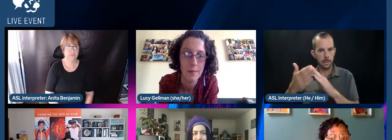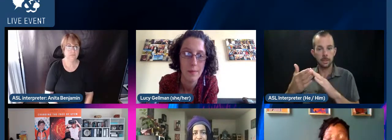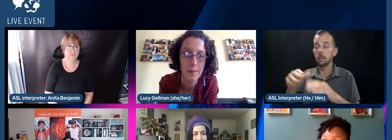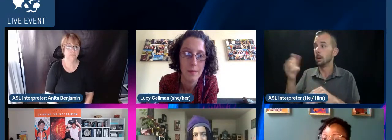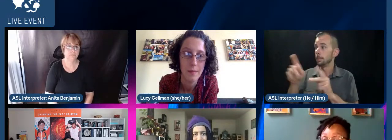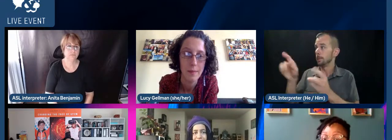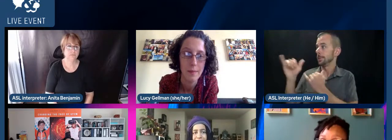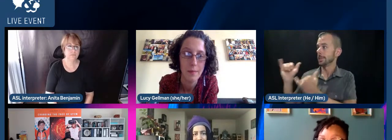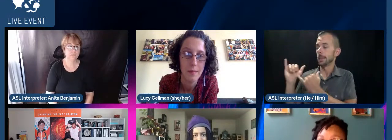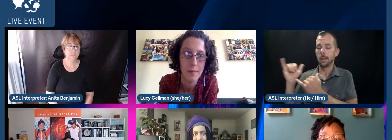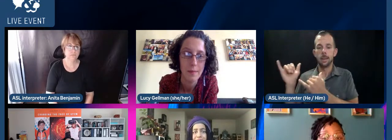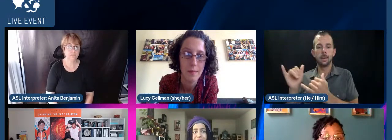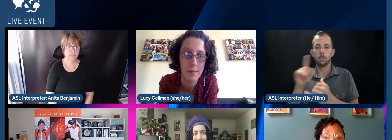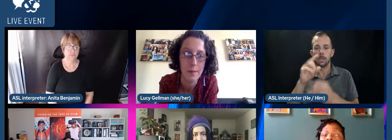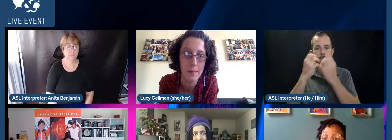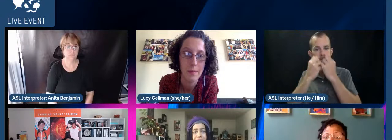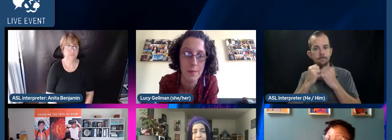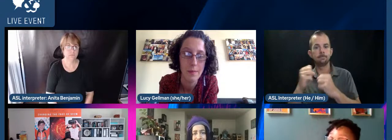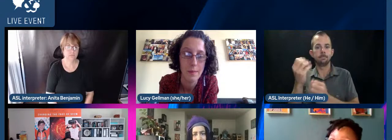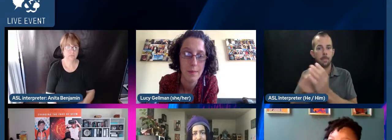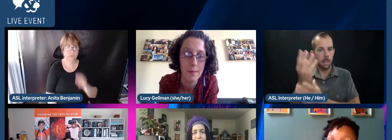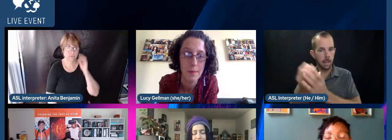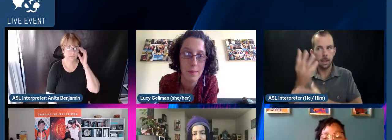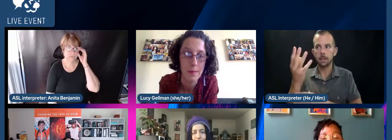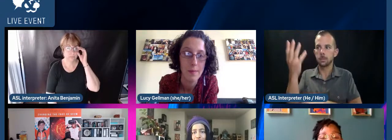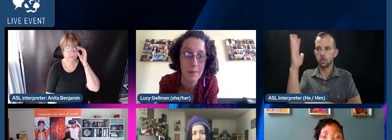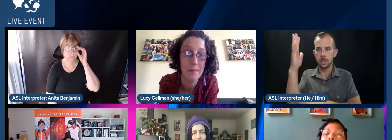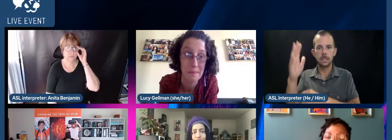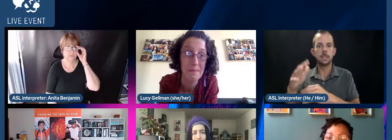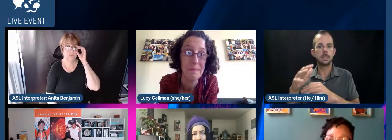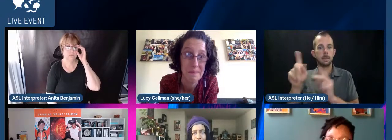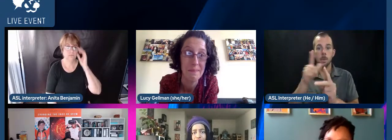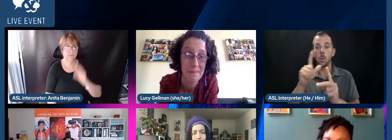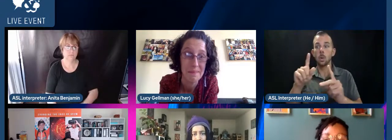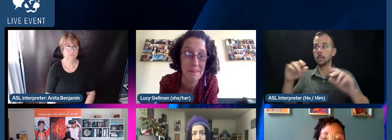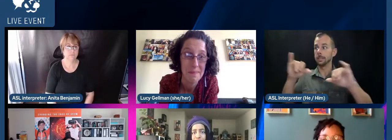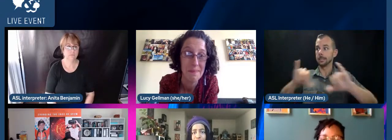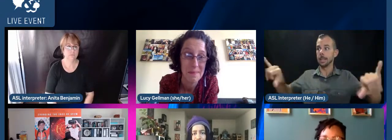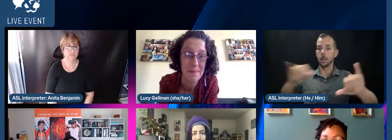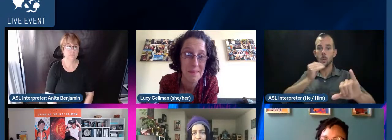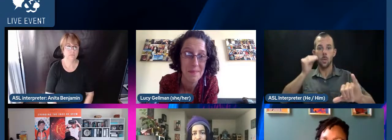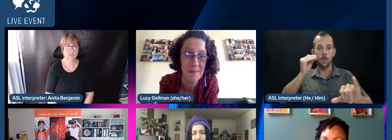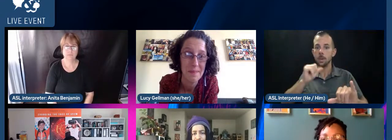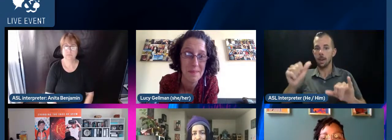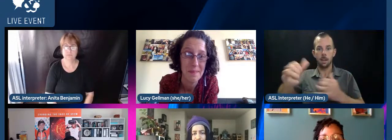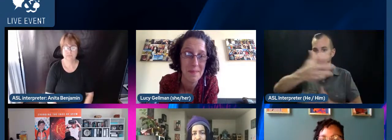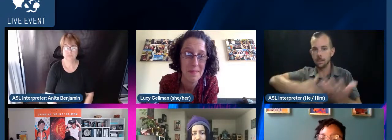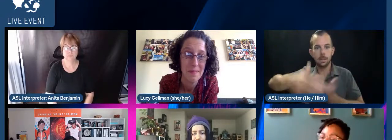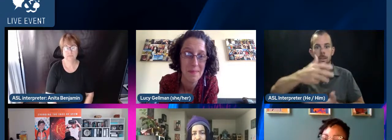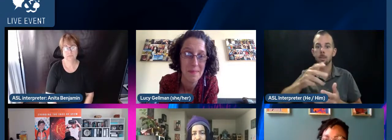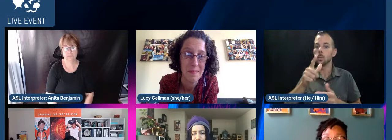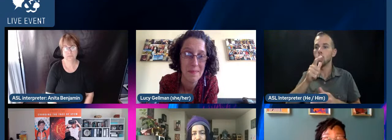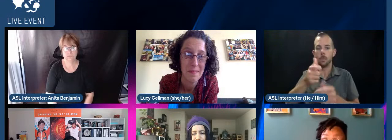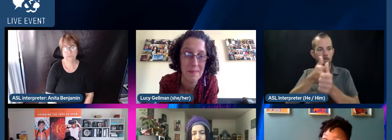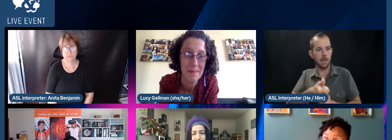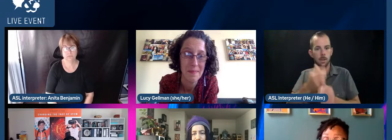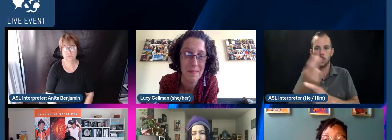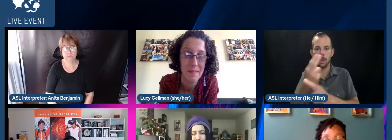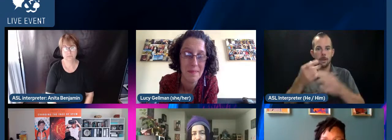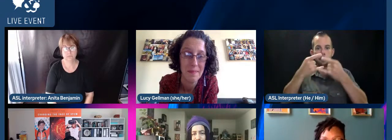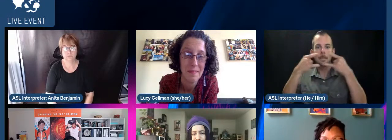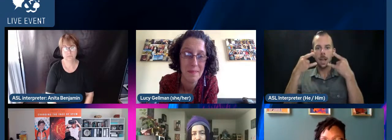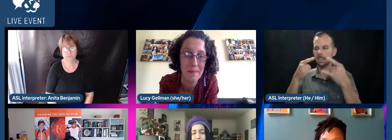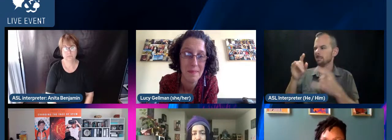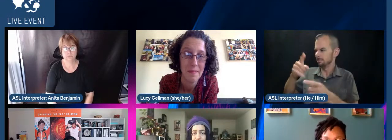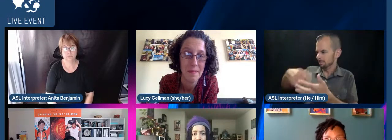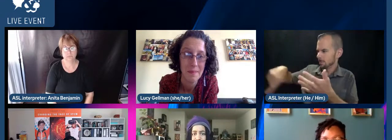like people who actually love me, people who are staying home, people who are wearing masks. I'm in community with them. And I don't necessarily share identity groups